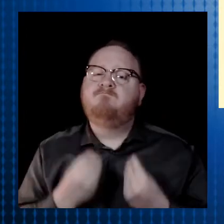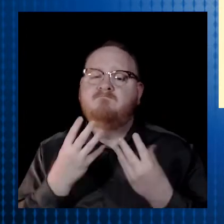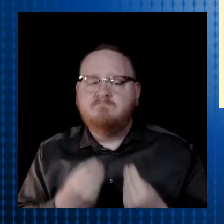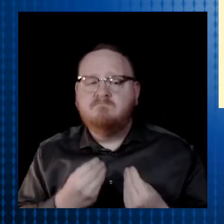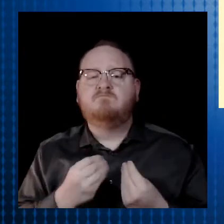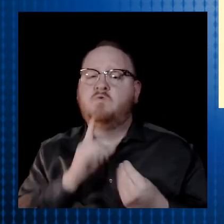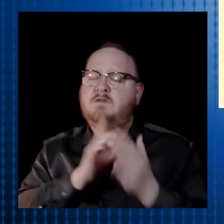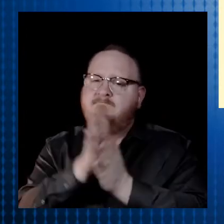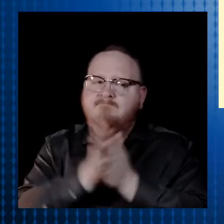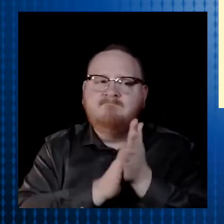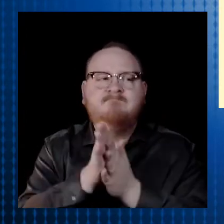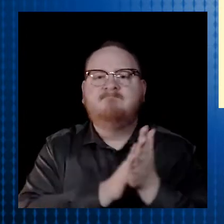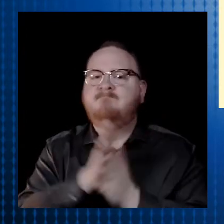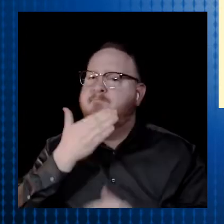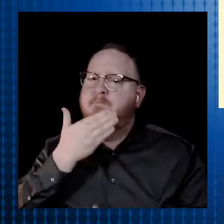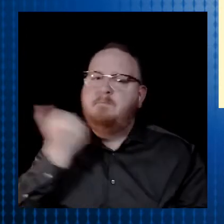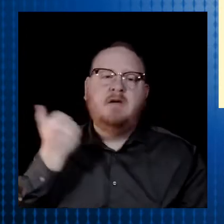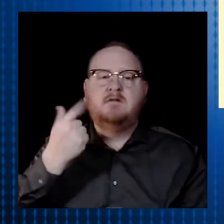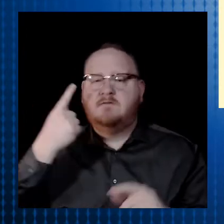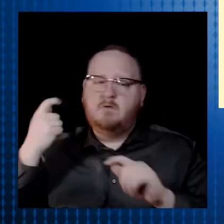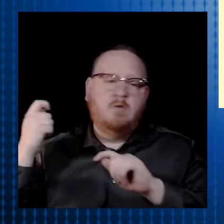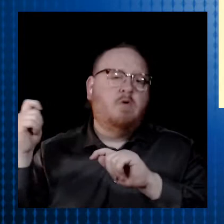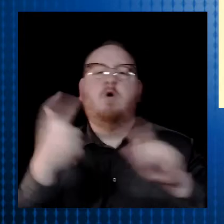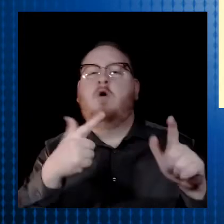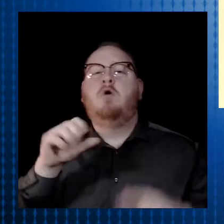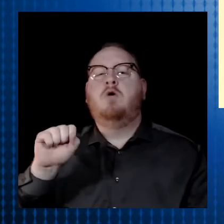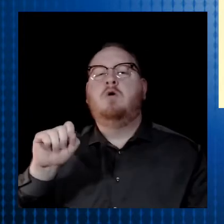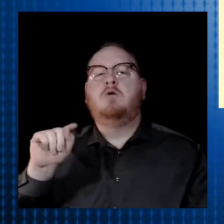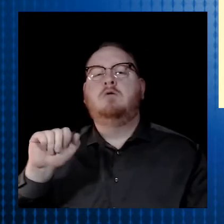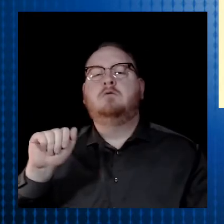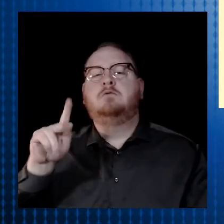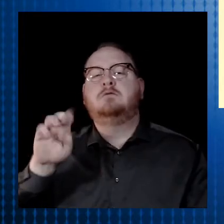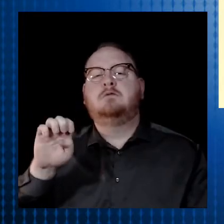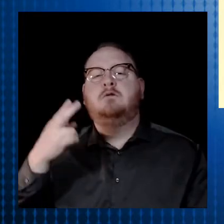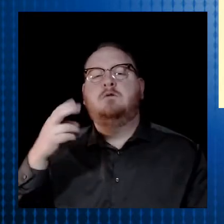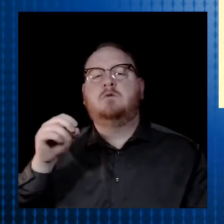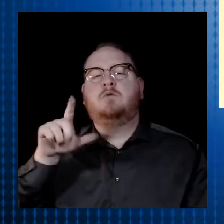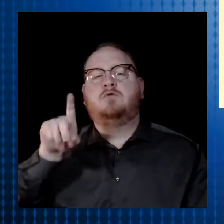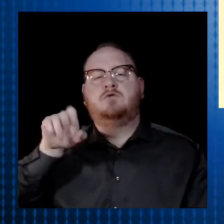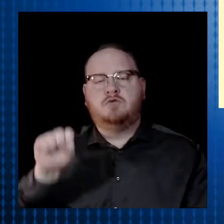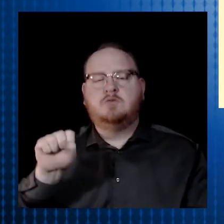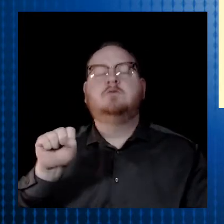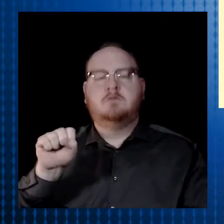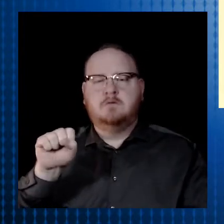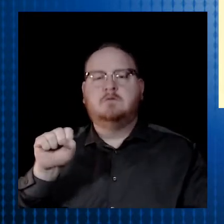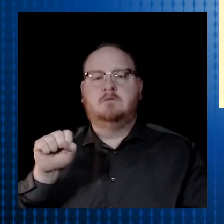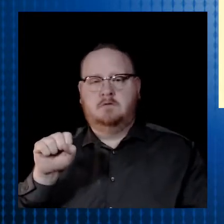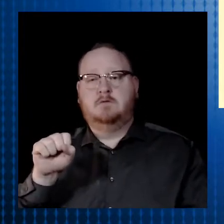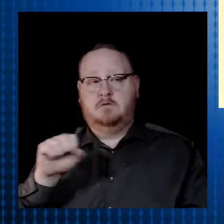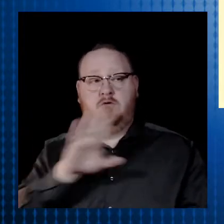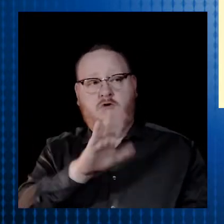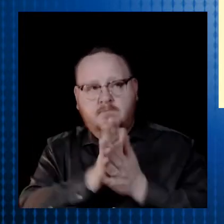is best for all of our stakeholders. Her drive to excel helped Brownell STEM